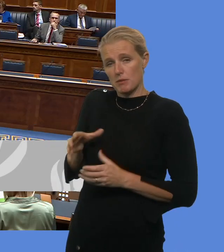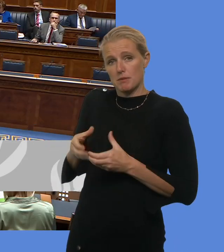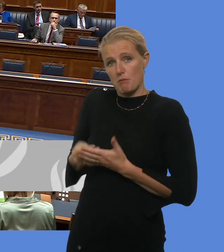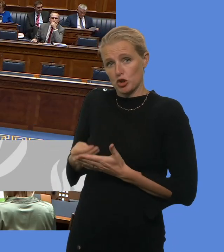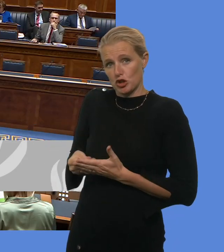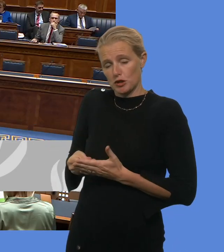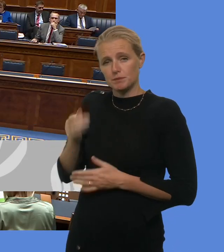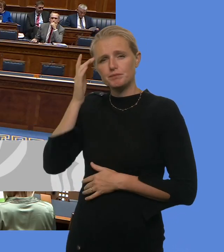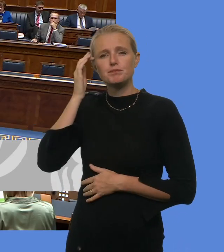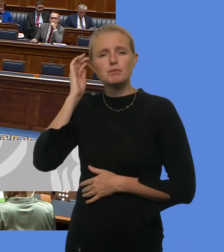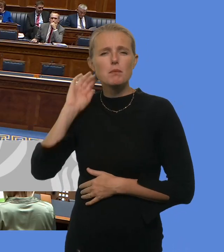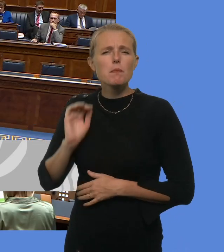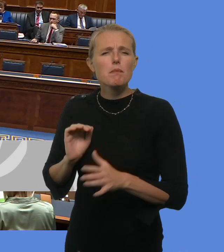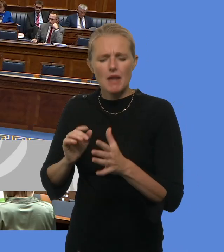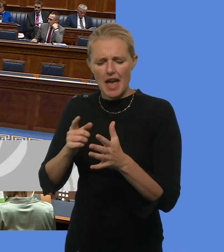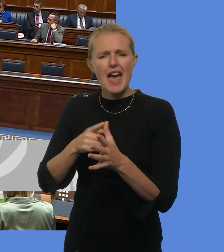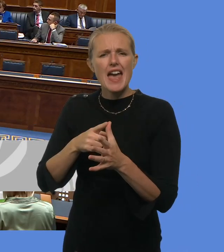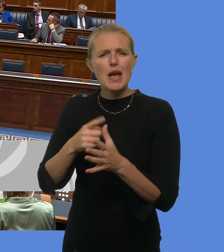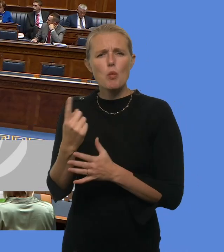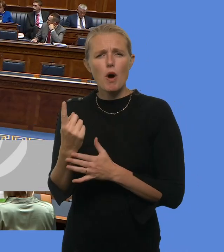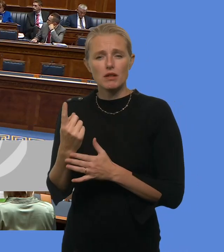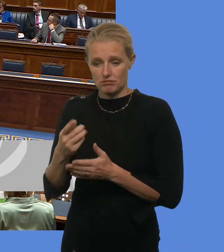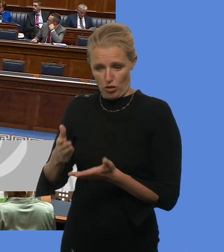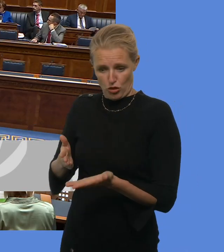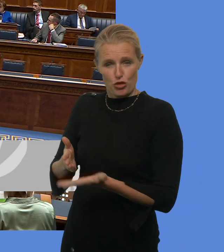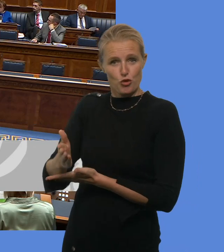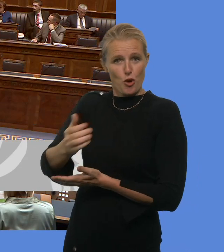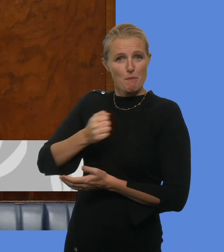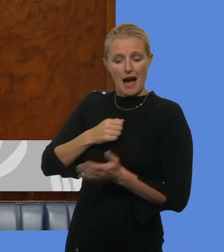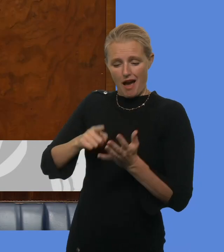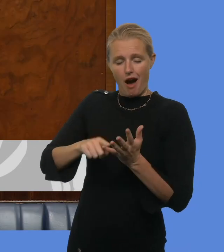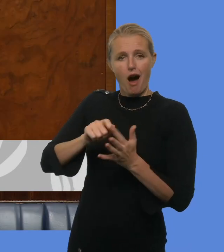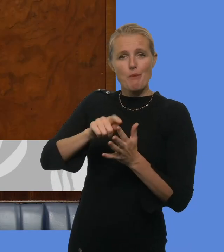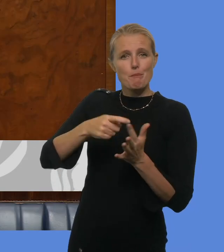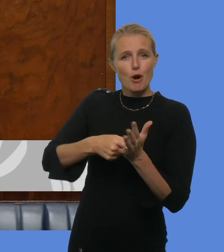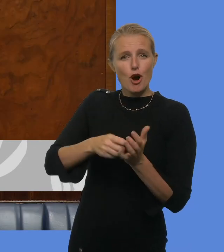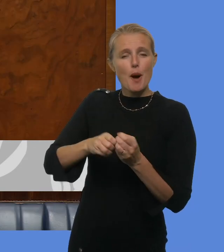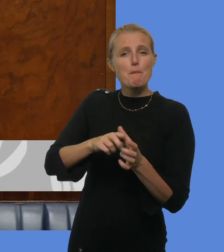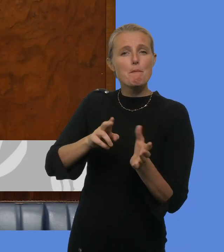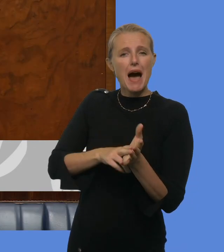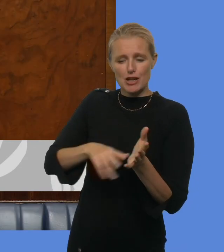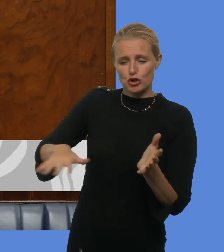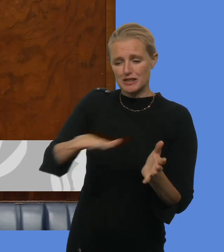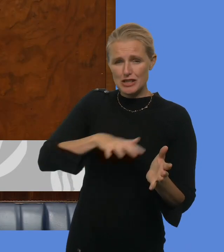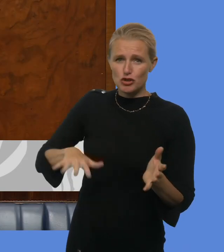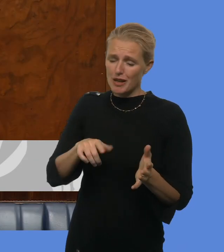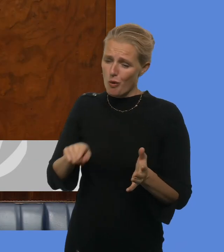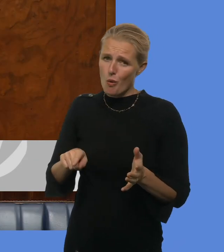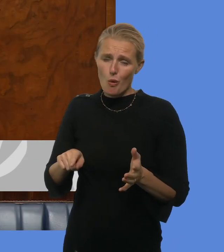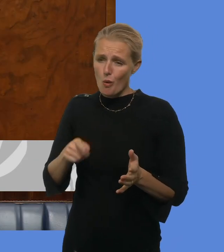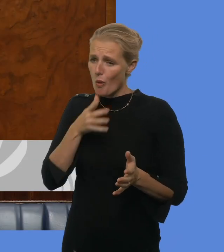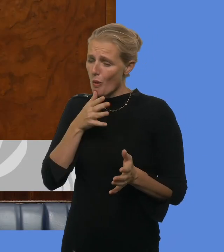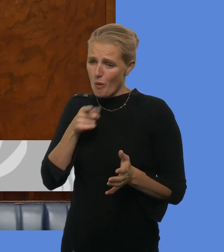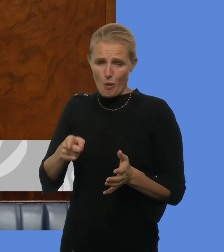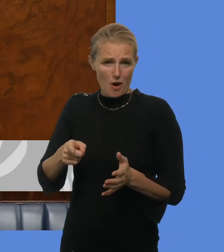Minister's update in relation to the A1, which also travels through our own constituency in Upper Ban and has had huge implications in terms of life and safety along that